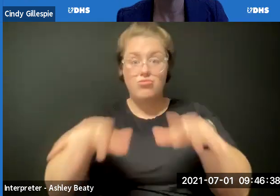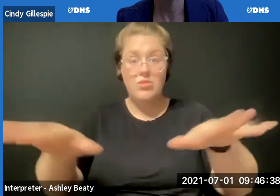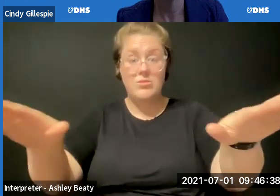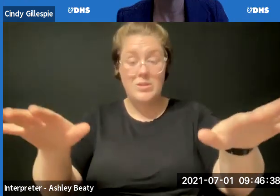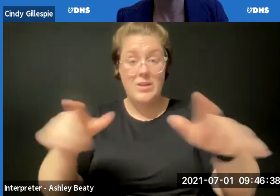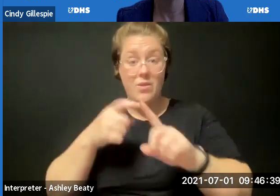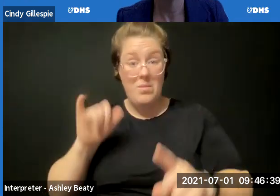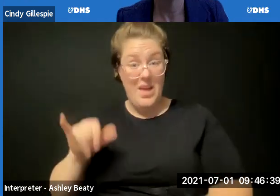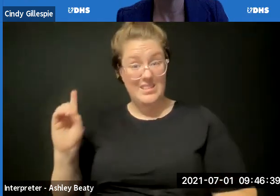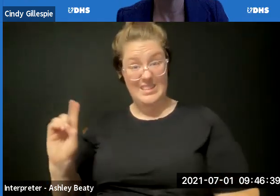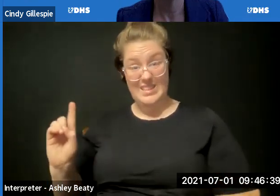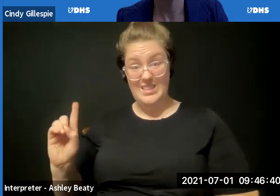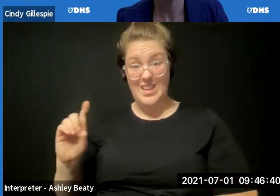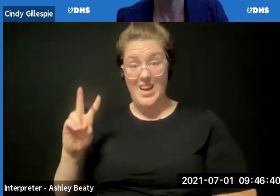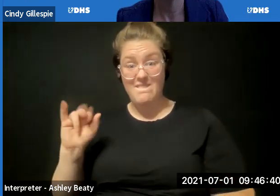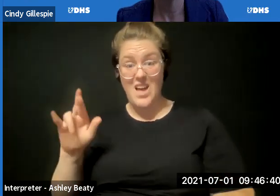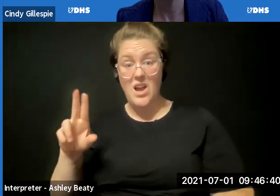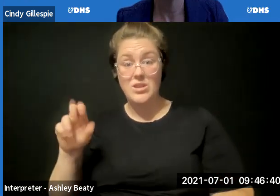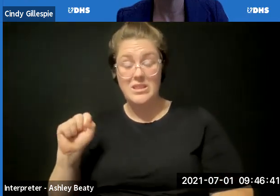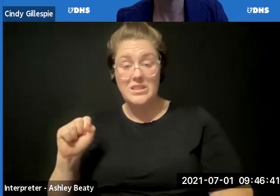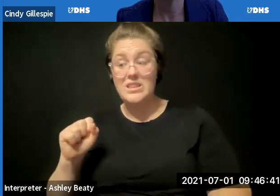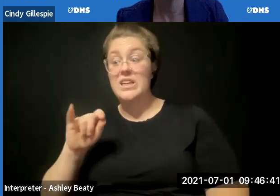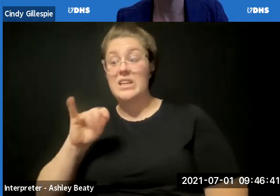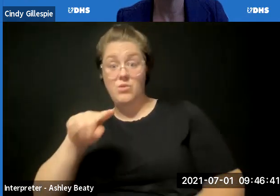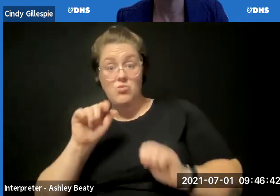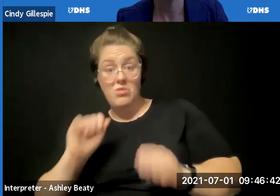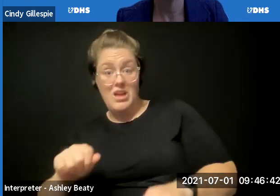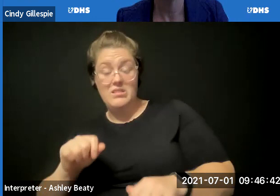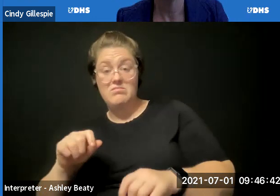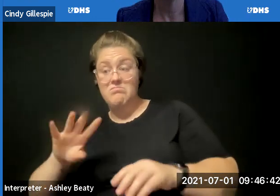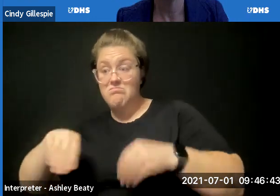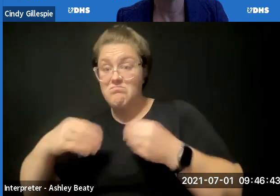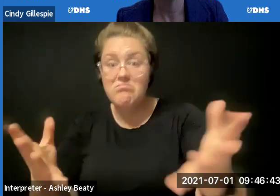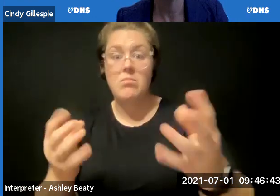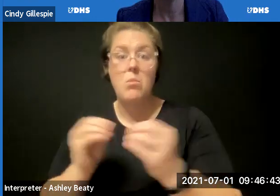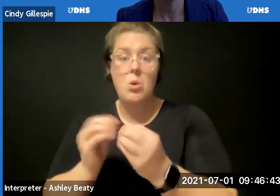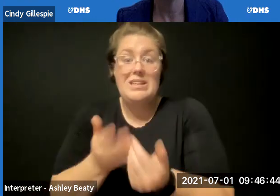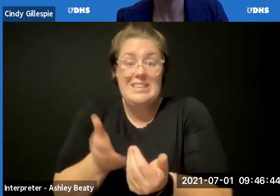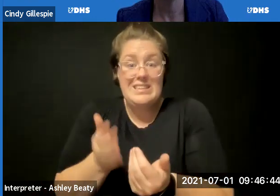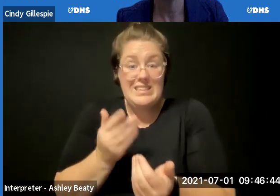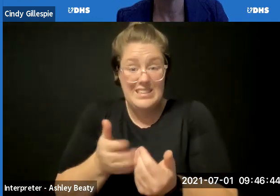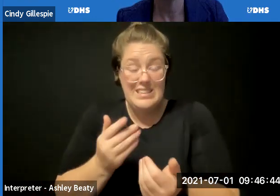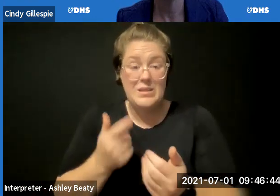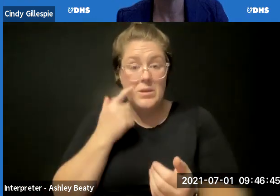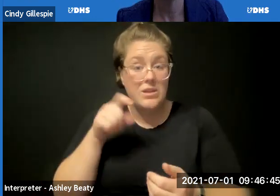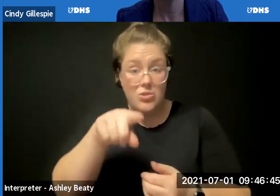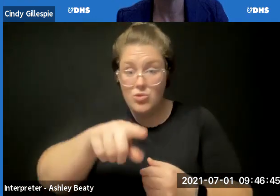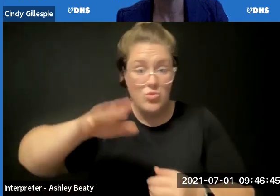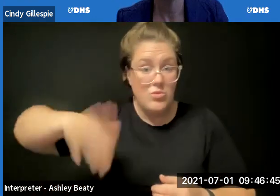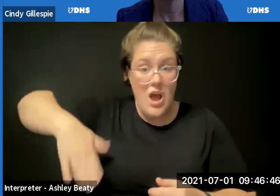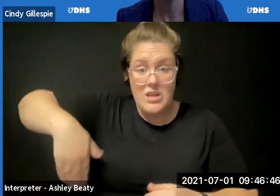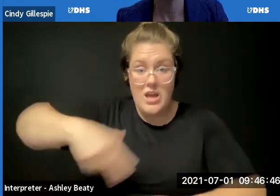your ability to be able to transmit it to others more readily because of the vaccination situation for